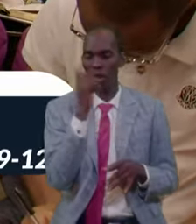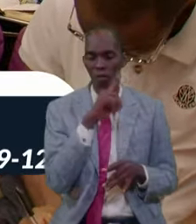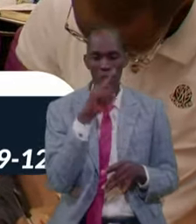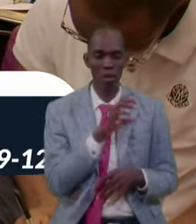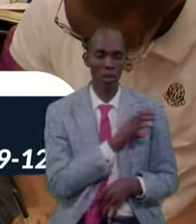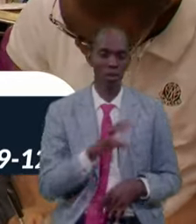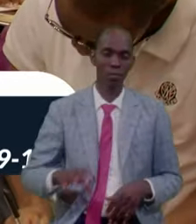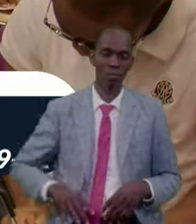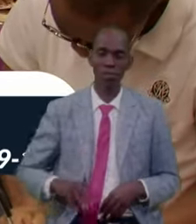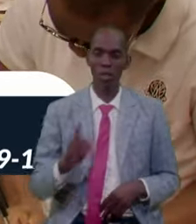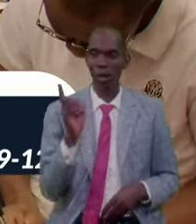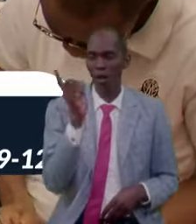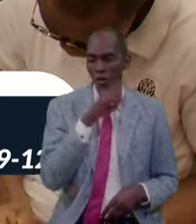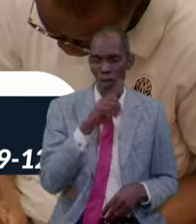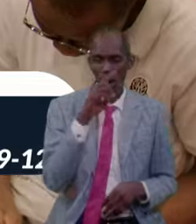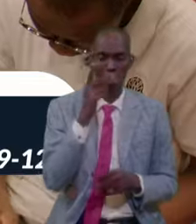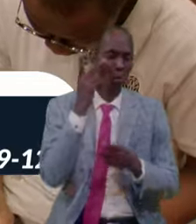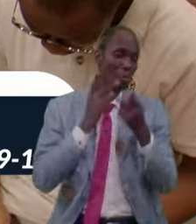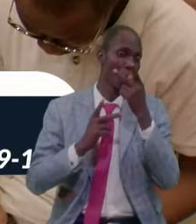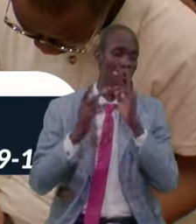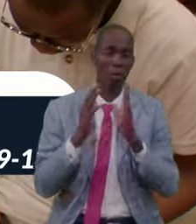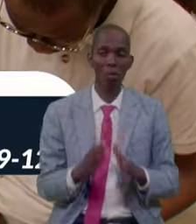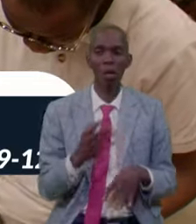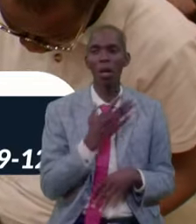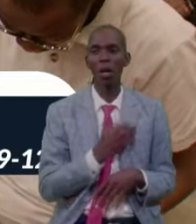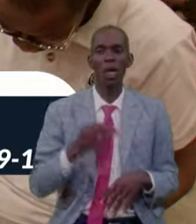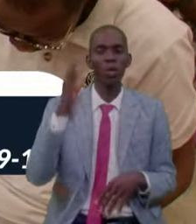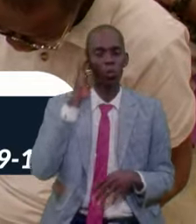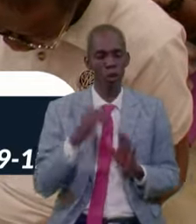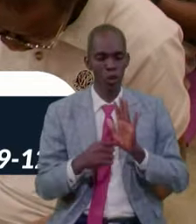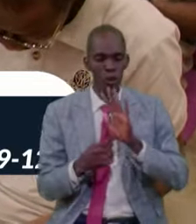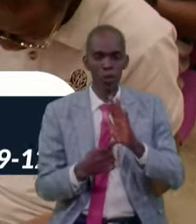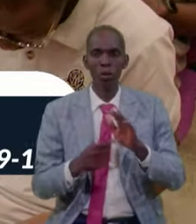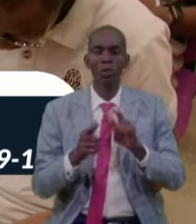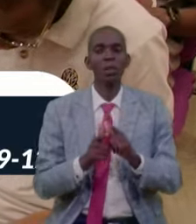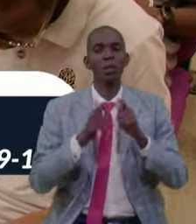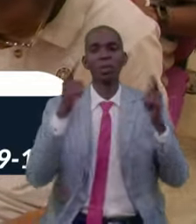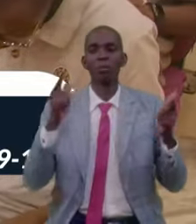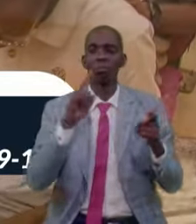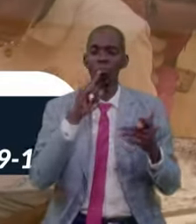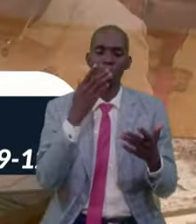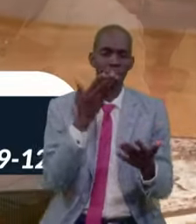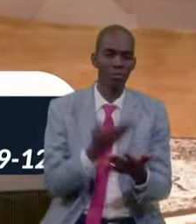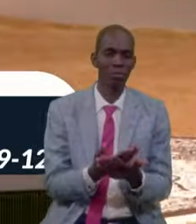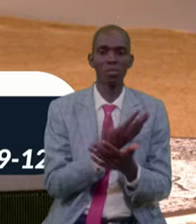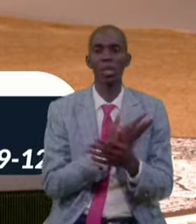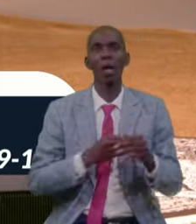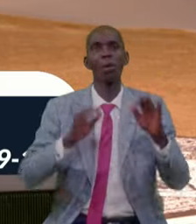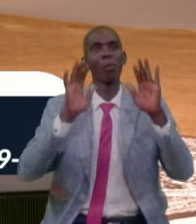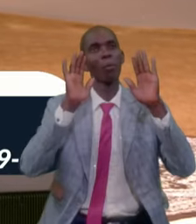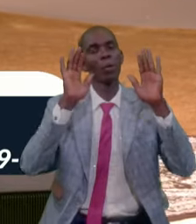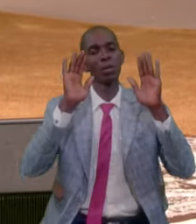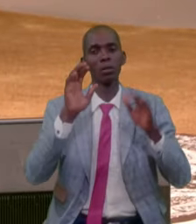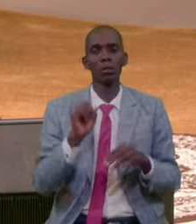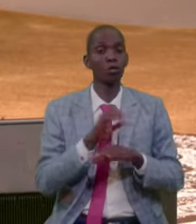and false prophets, and shall show great signs and wonders. Don't